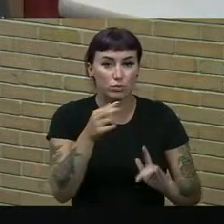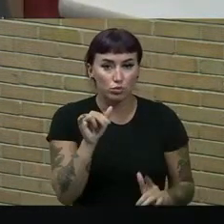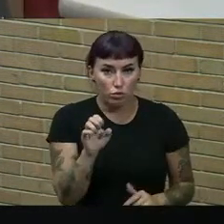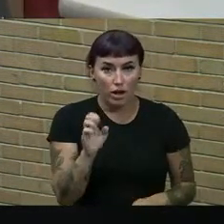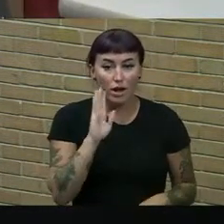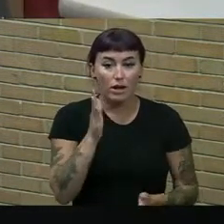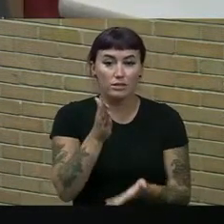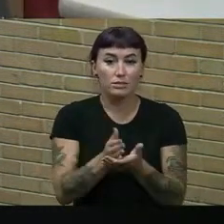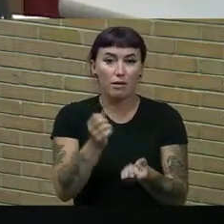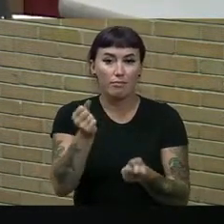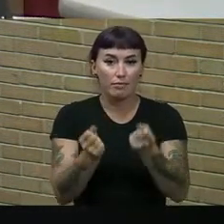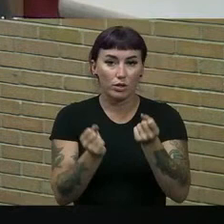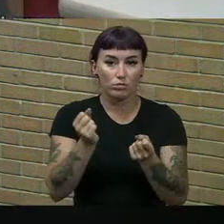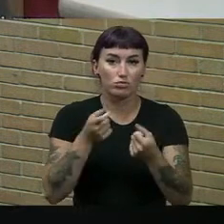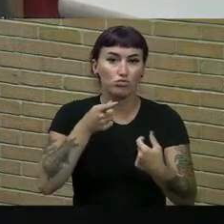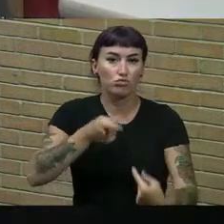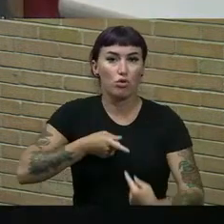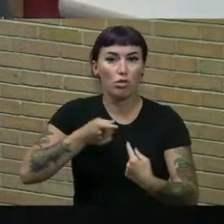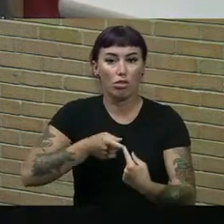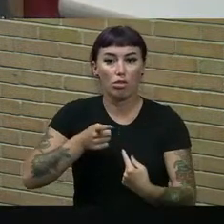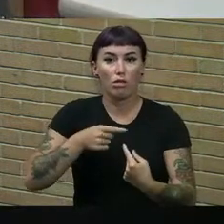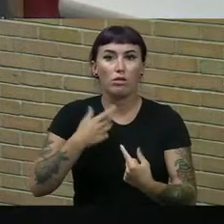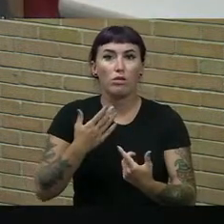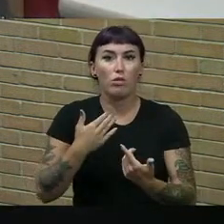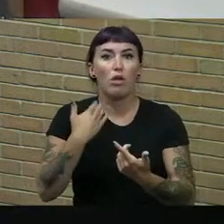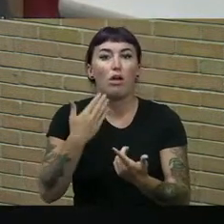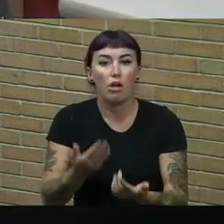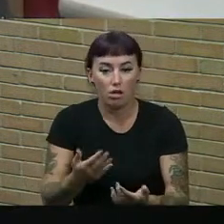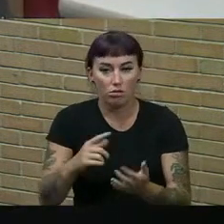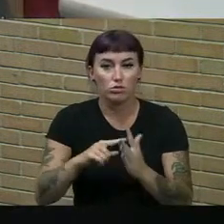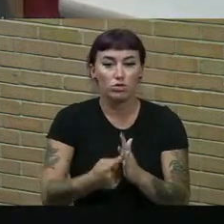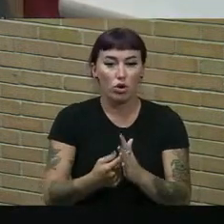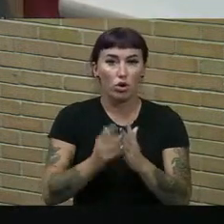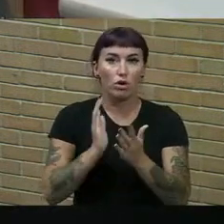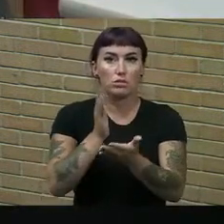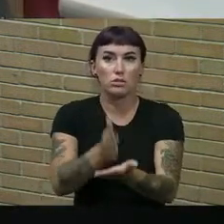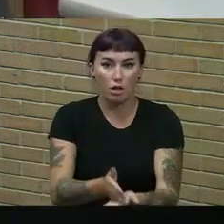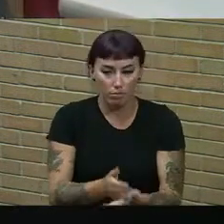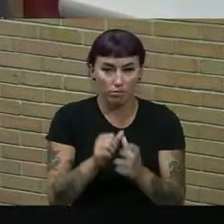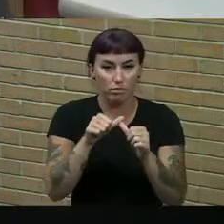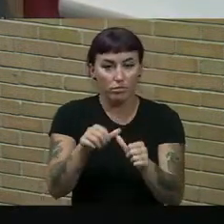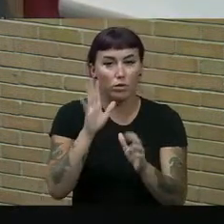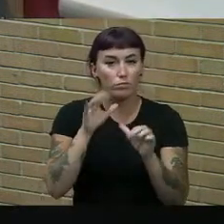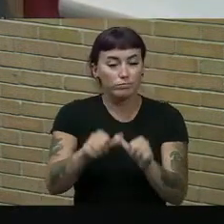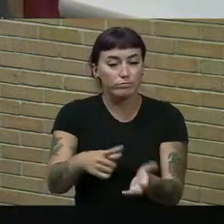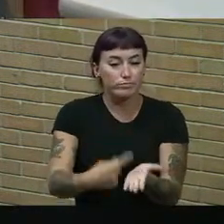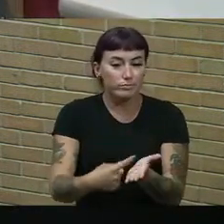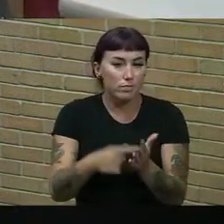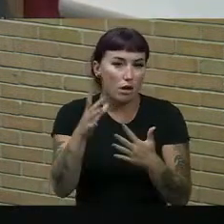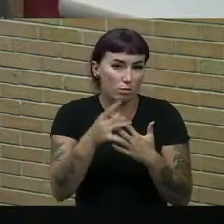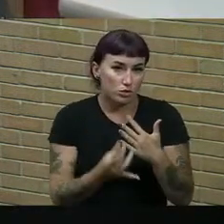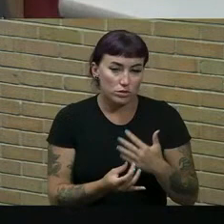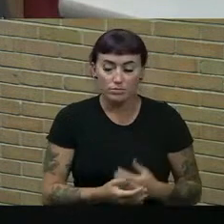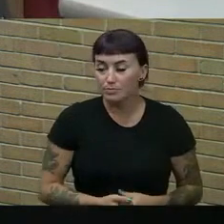able to, having difficulty then starting again at a stoplight, but we'll continue to discuss options.